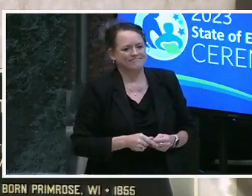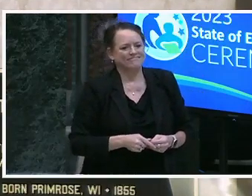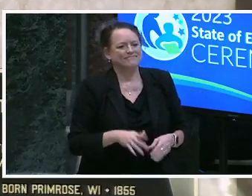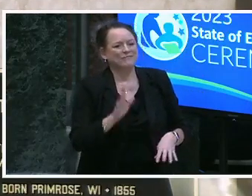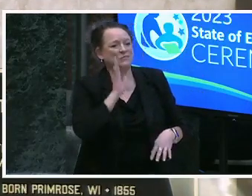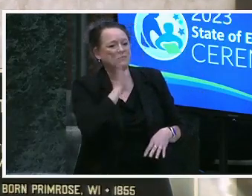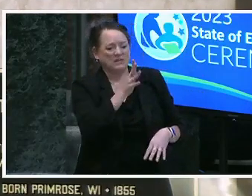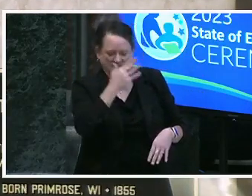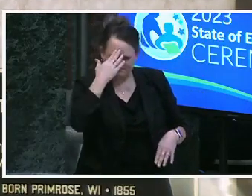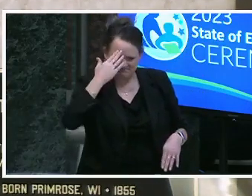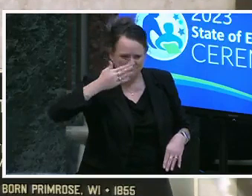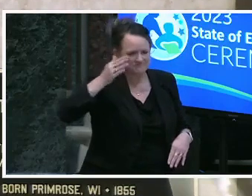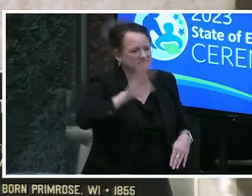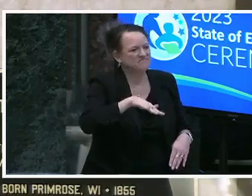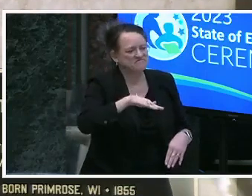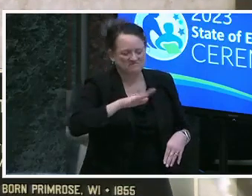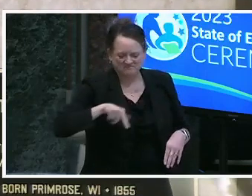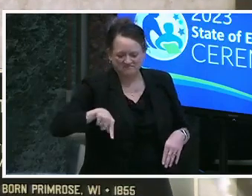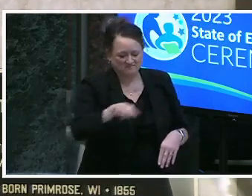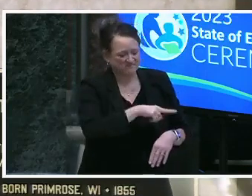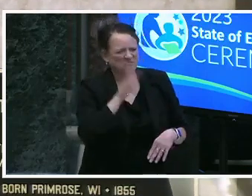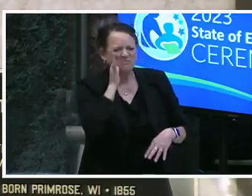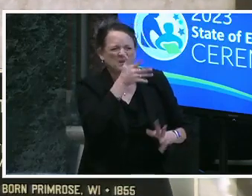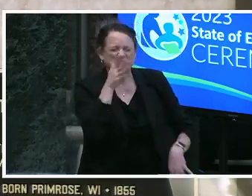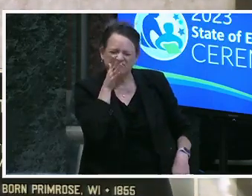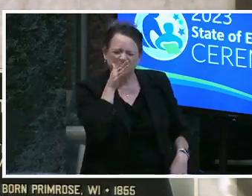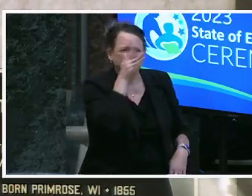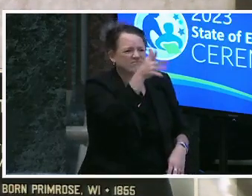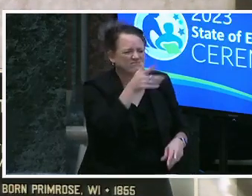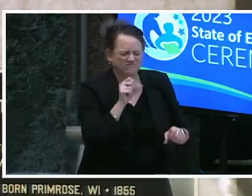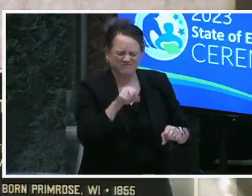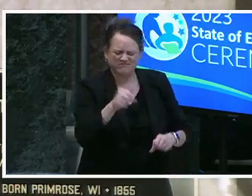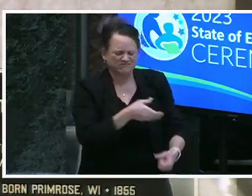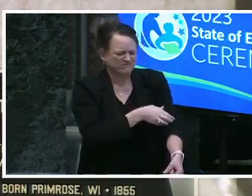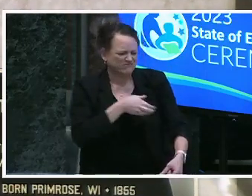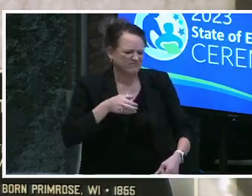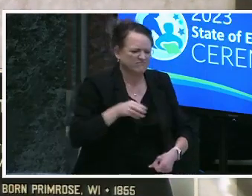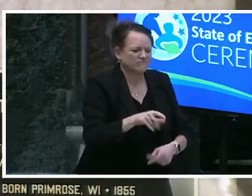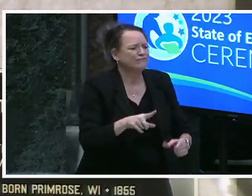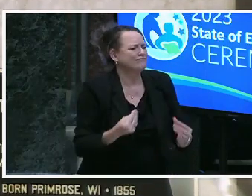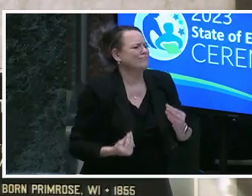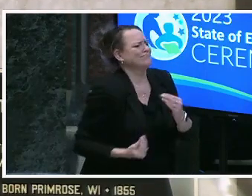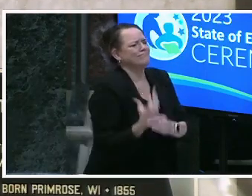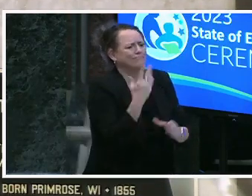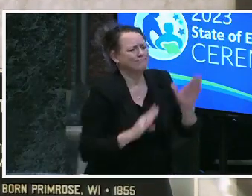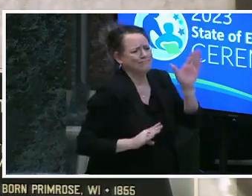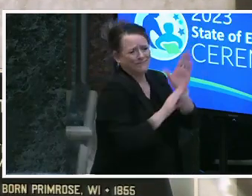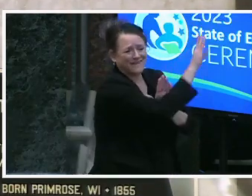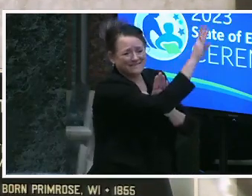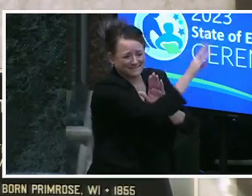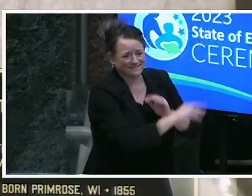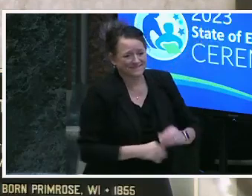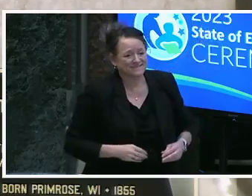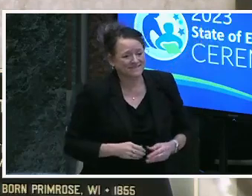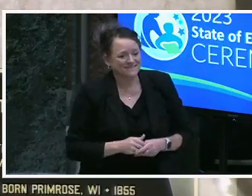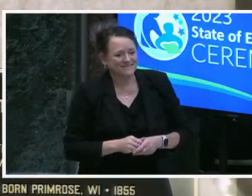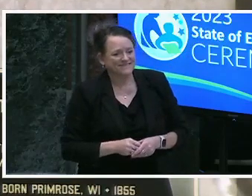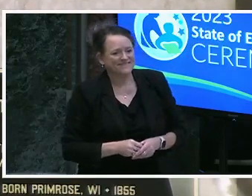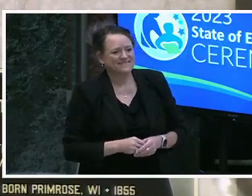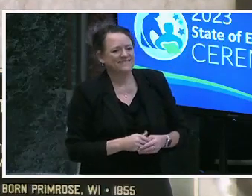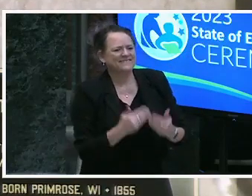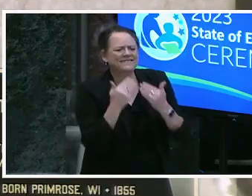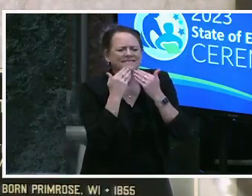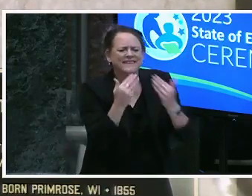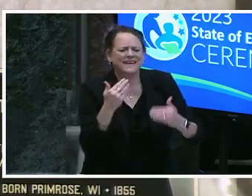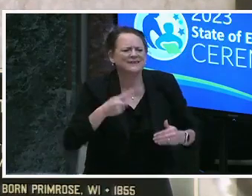I believe in them wholeheartedly. Thank you for believing in all